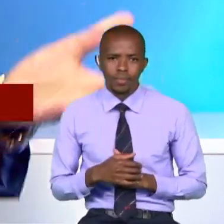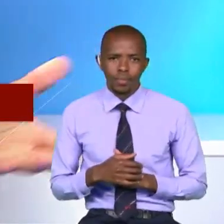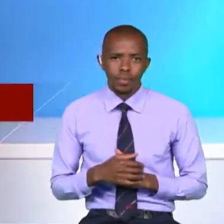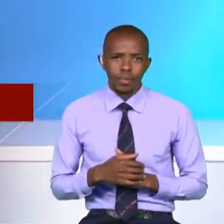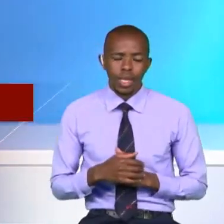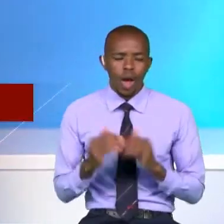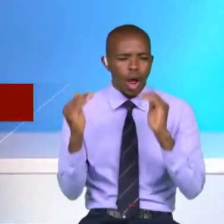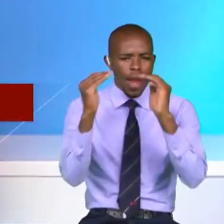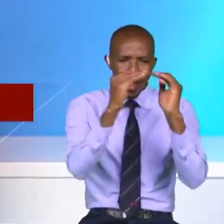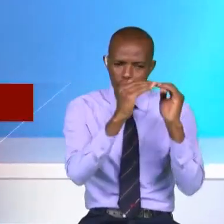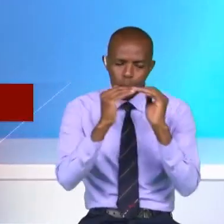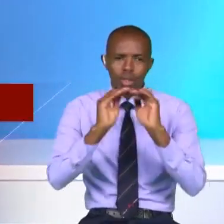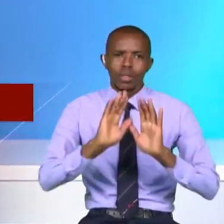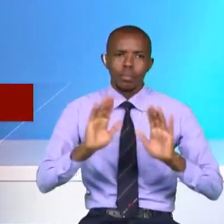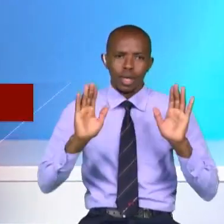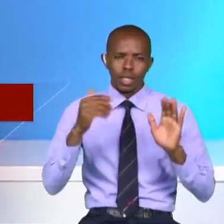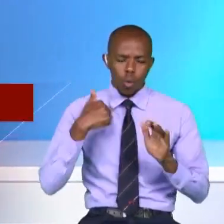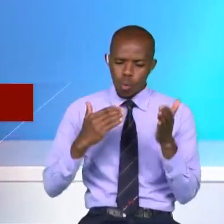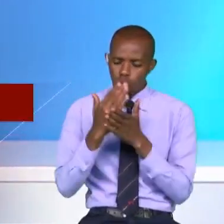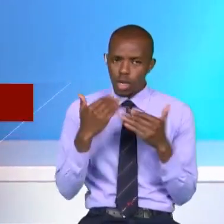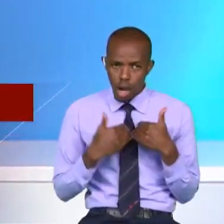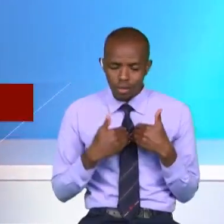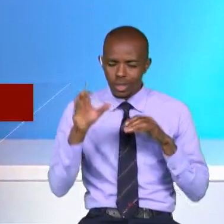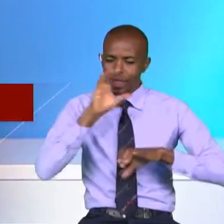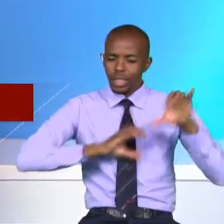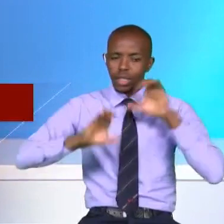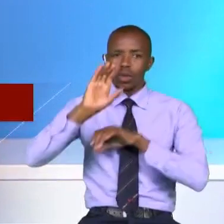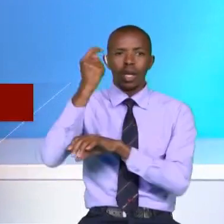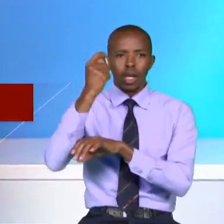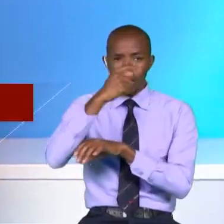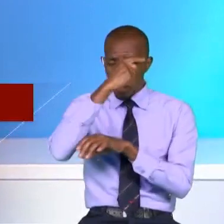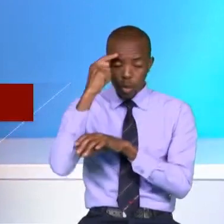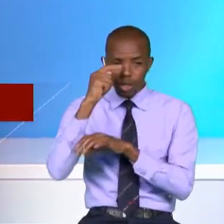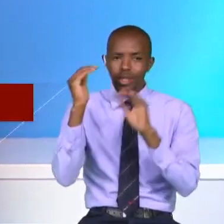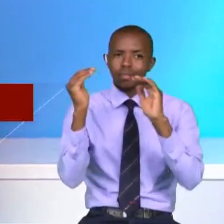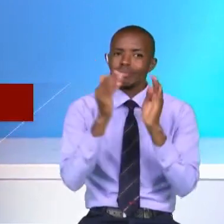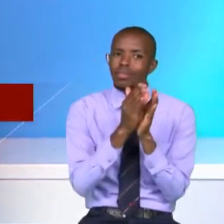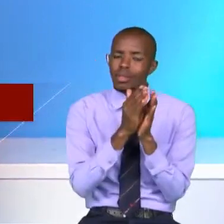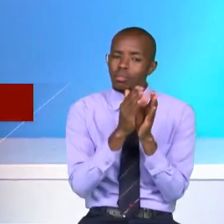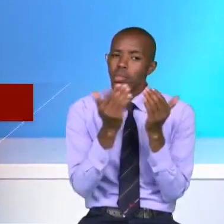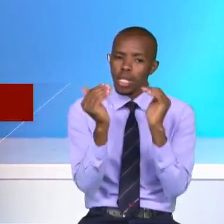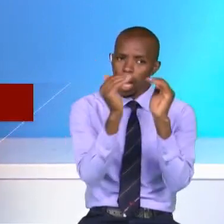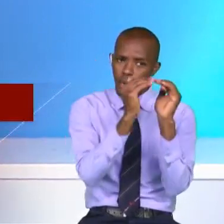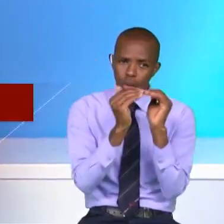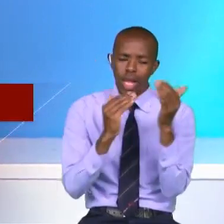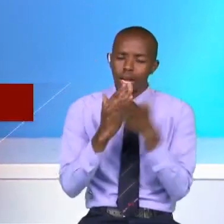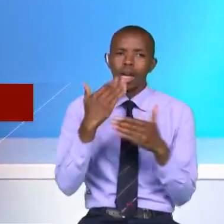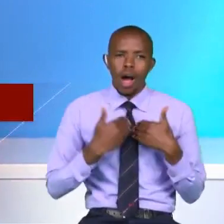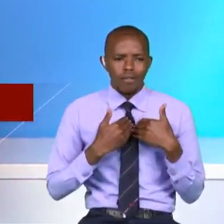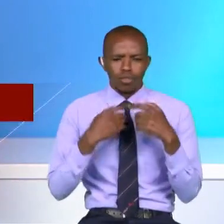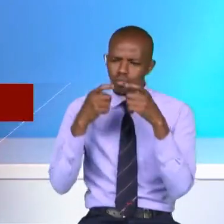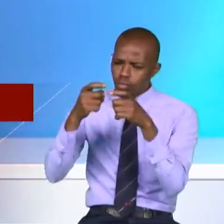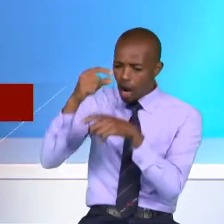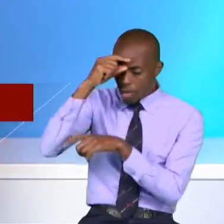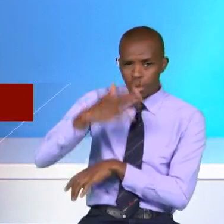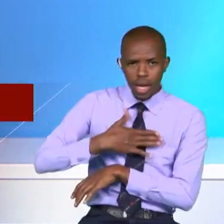what democracy is about. That we have the right as citizens of this republic, because this is a republic, mm-hmm. isn't it? Mm-hmm. We have the right to criticize our